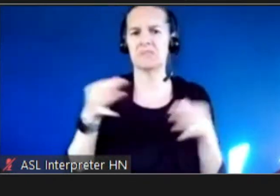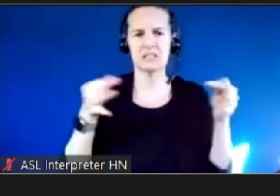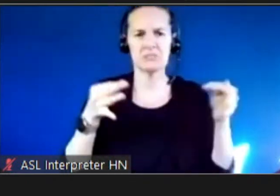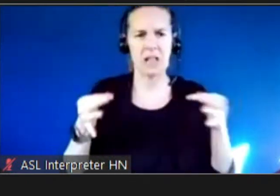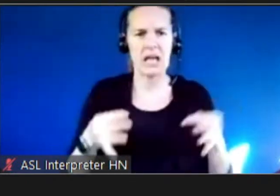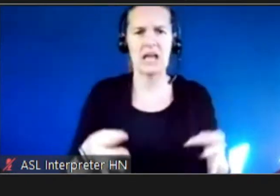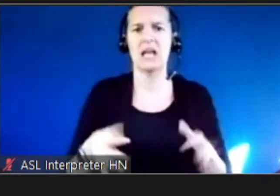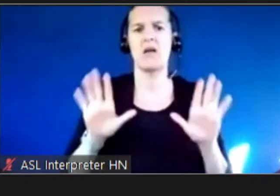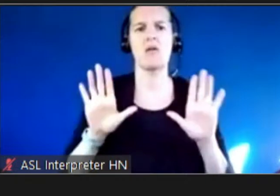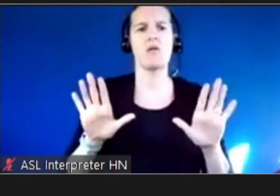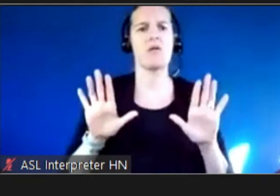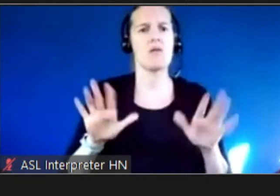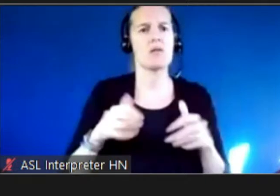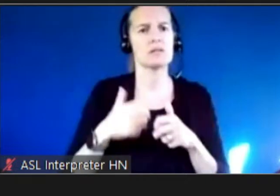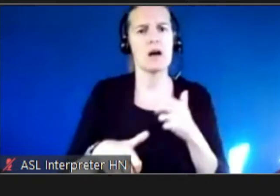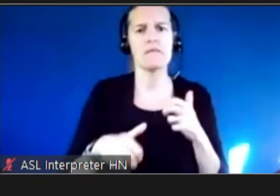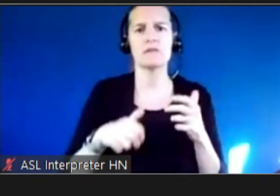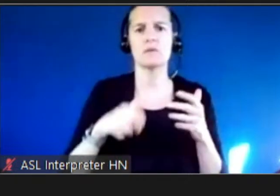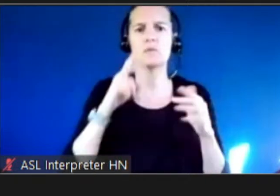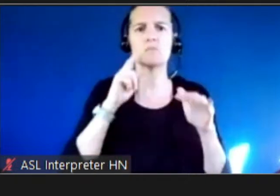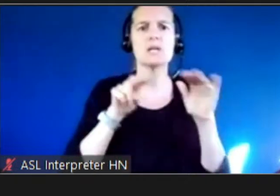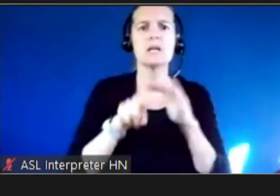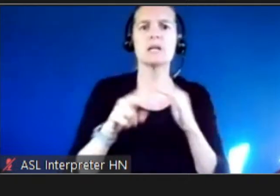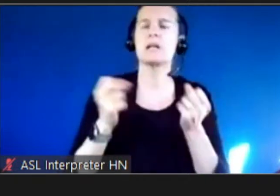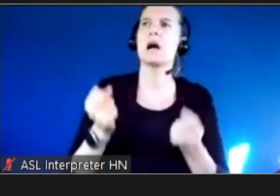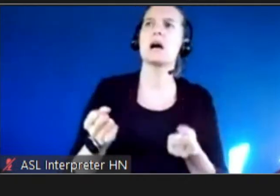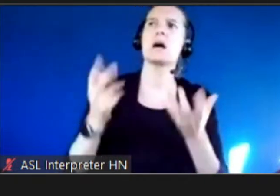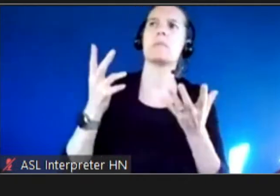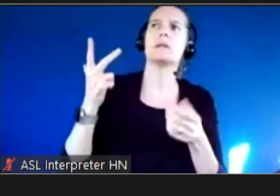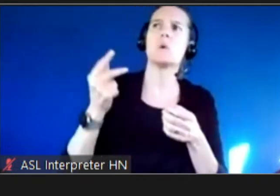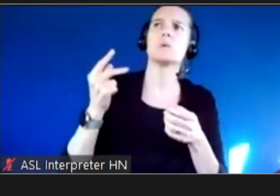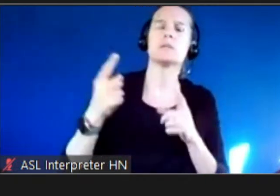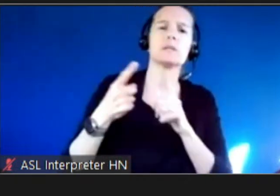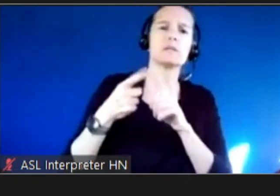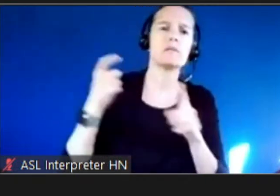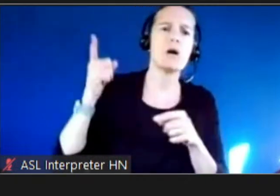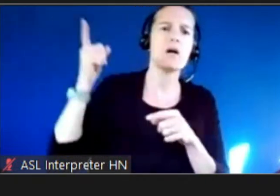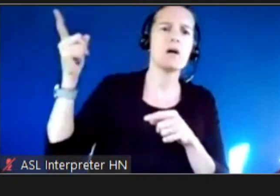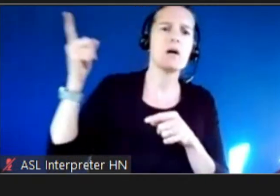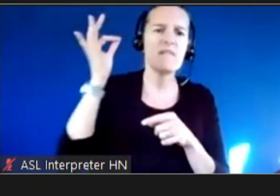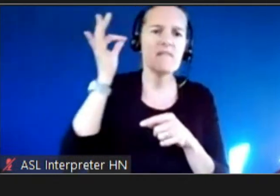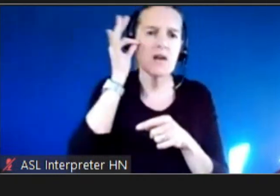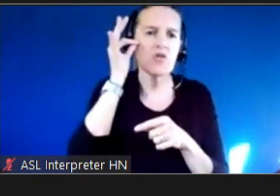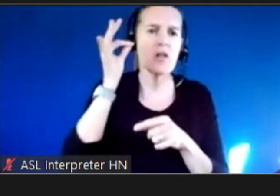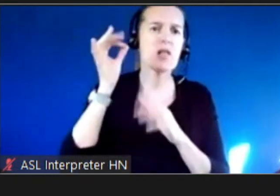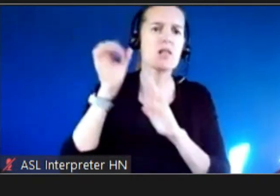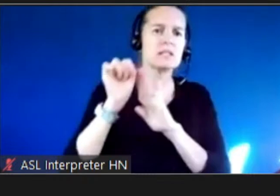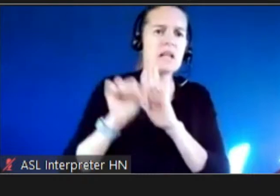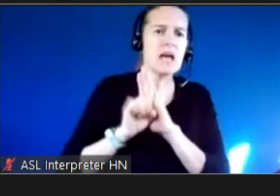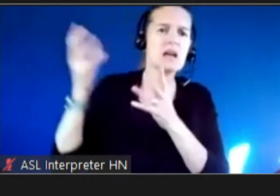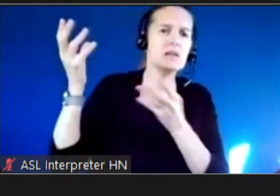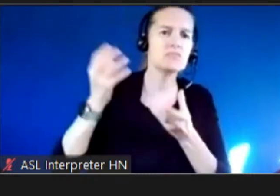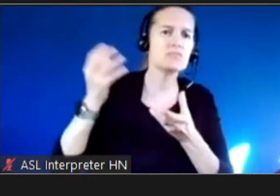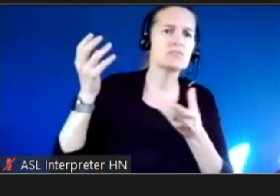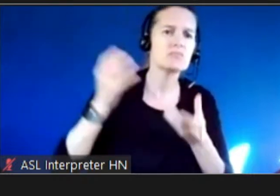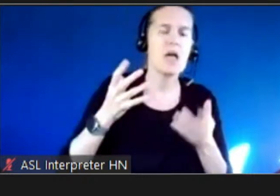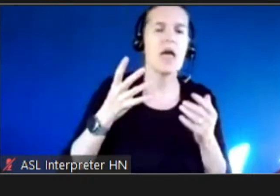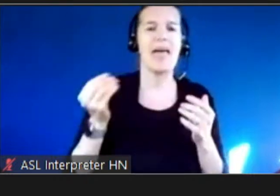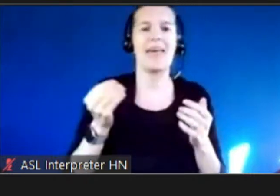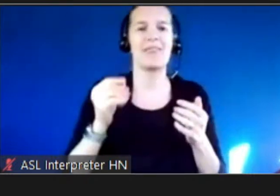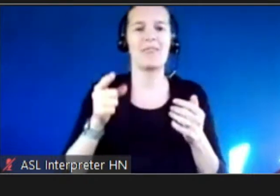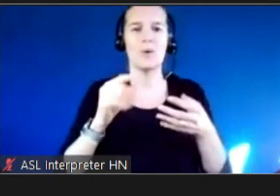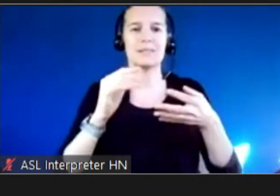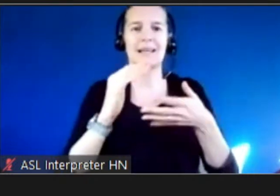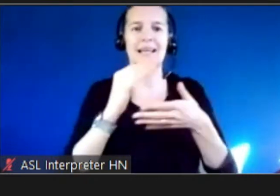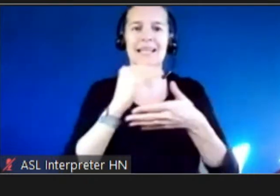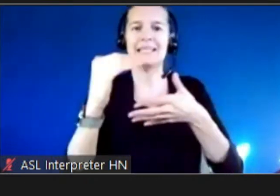to predict on a federal and a state level. And clearly the state tiers and the state guidelines have been shifting